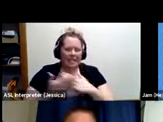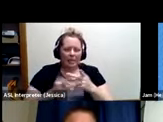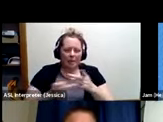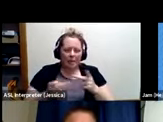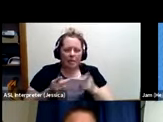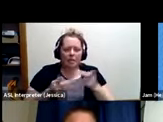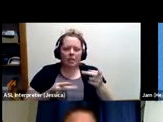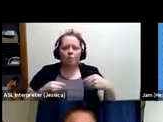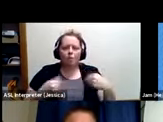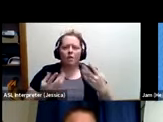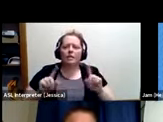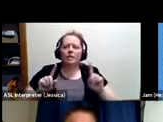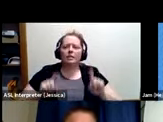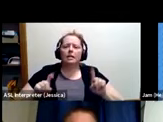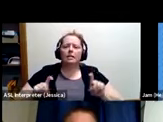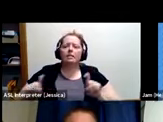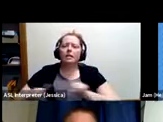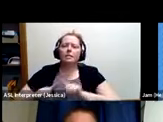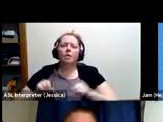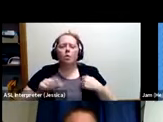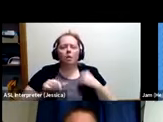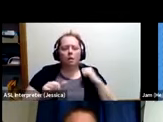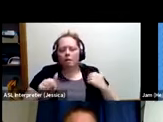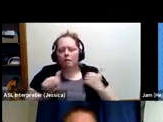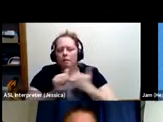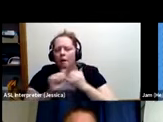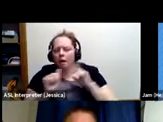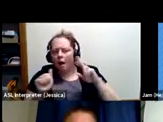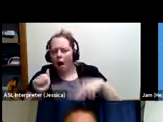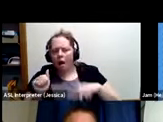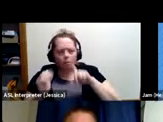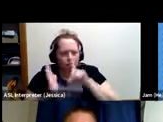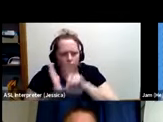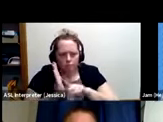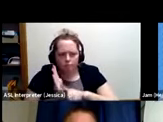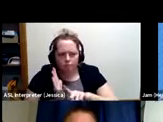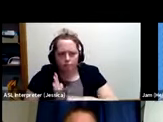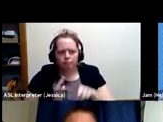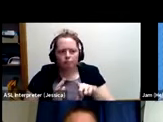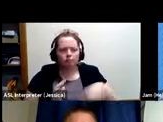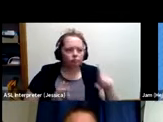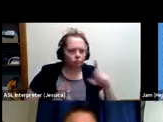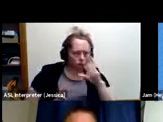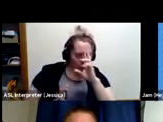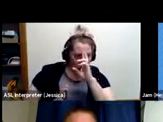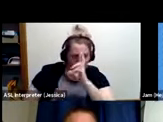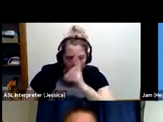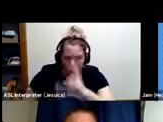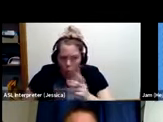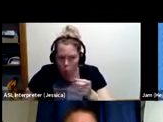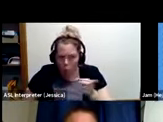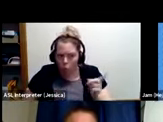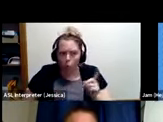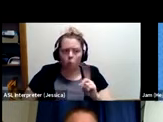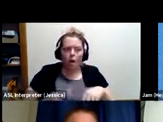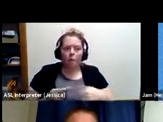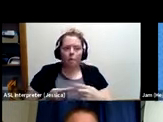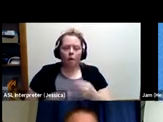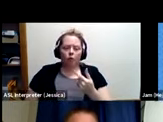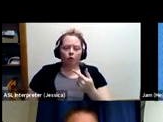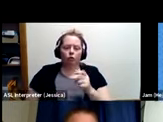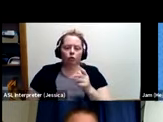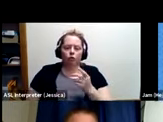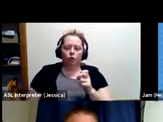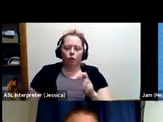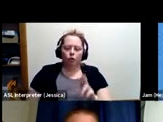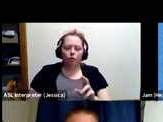respecting the different ways in which people express their sexual identities, their gender identities, and how they relate to other people,